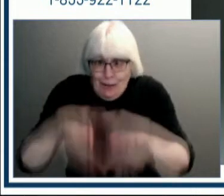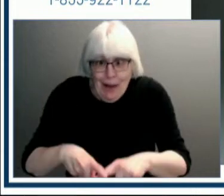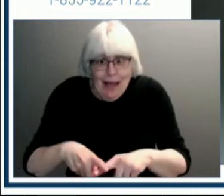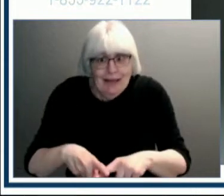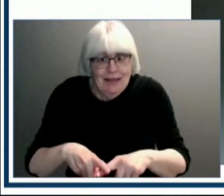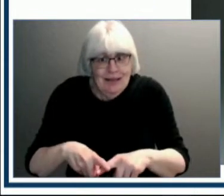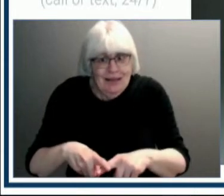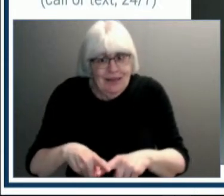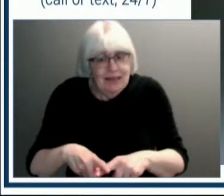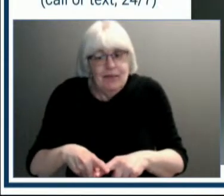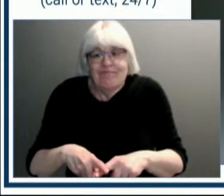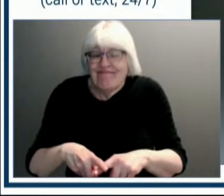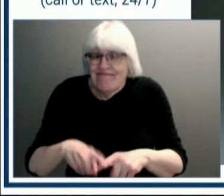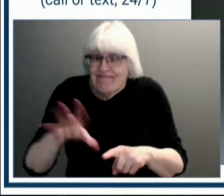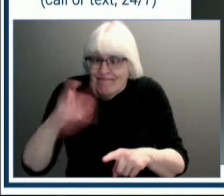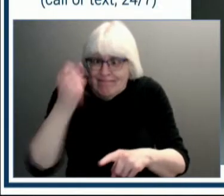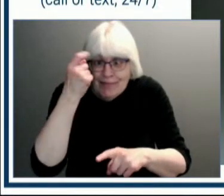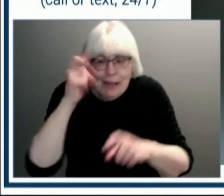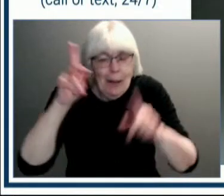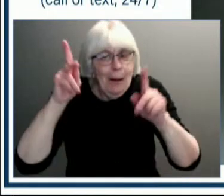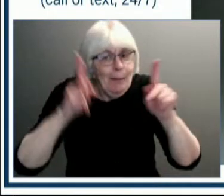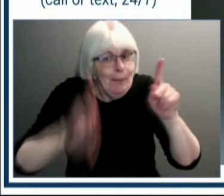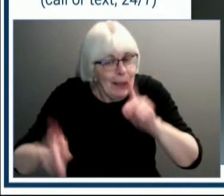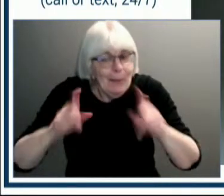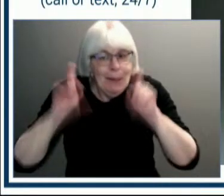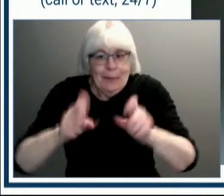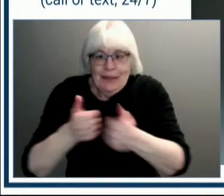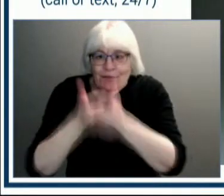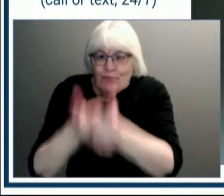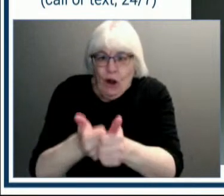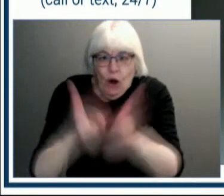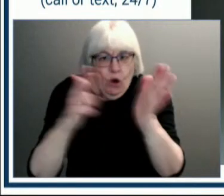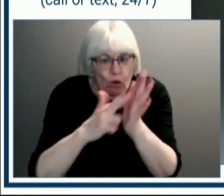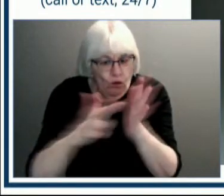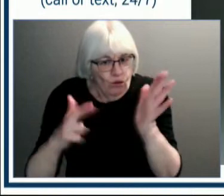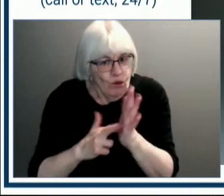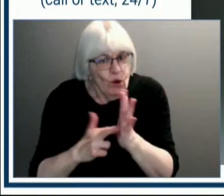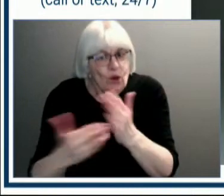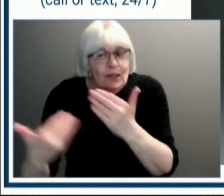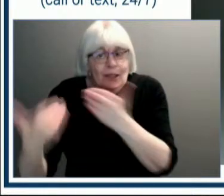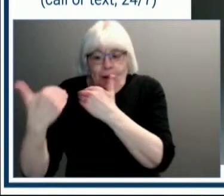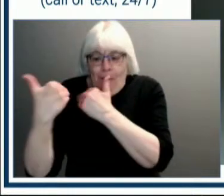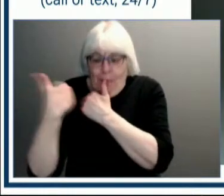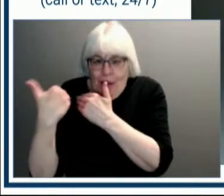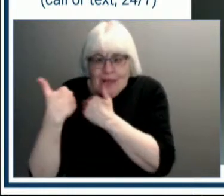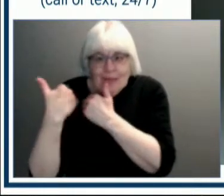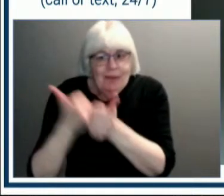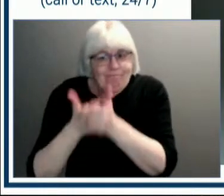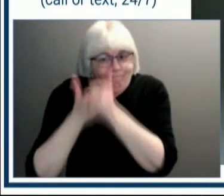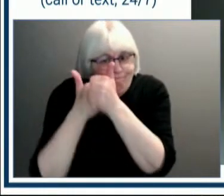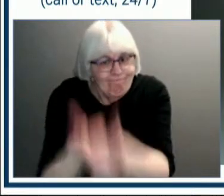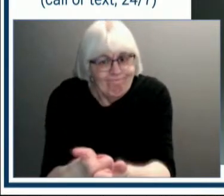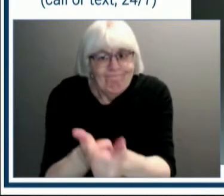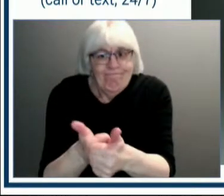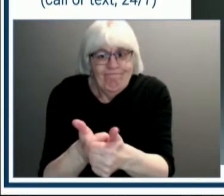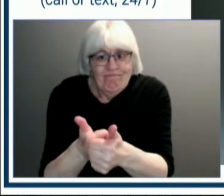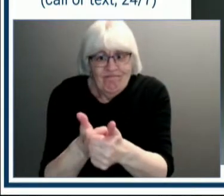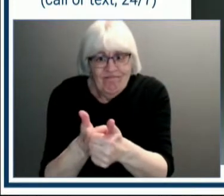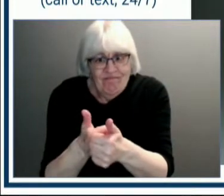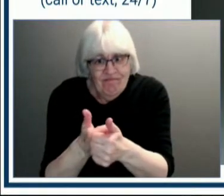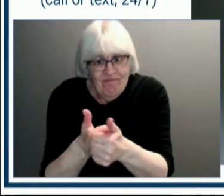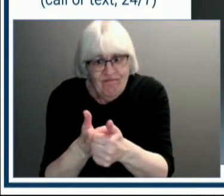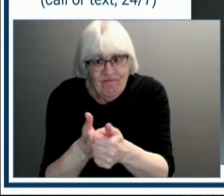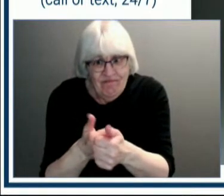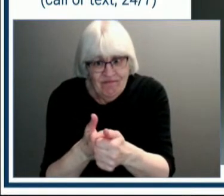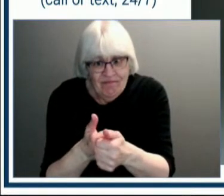place, taking the responsibility of following those personal protective measures. It's everybody doing what they can do to help slow down